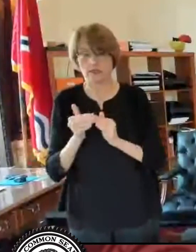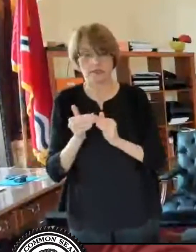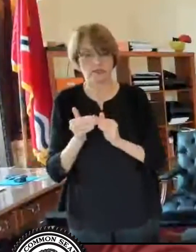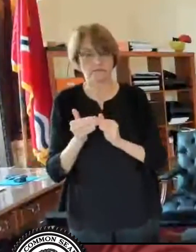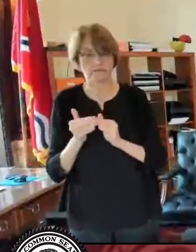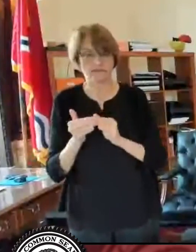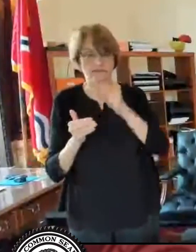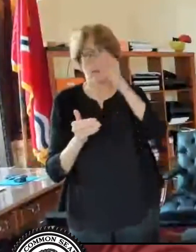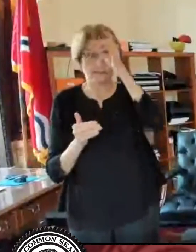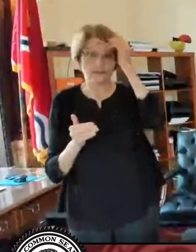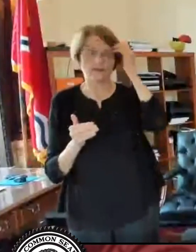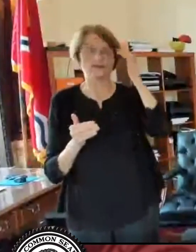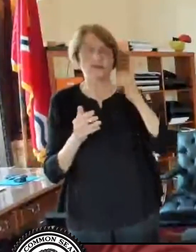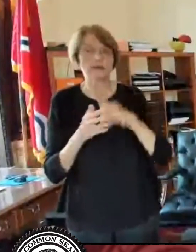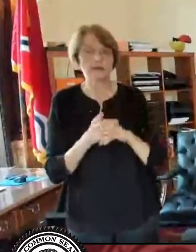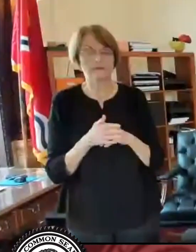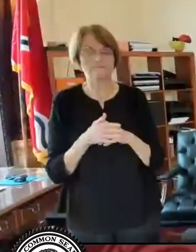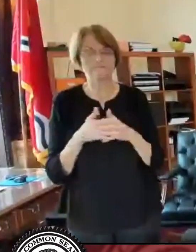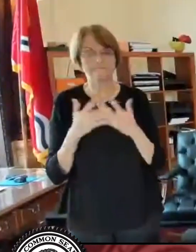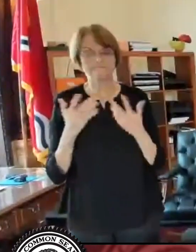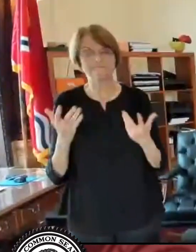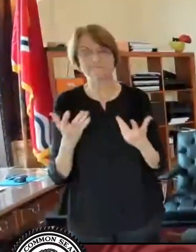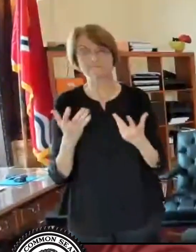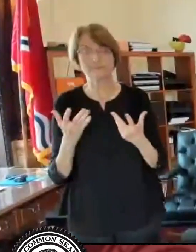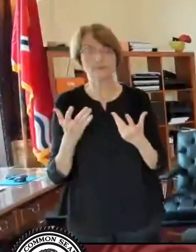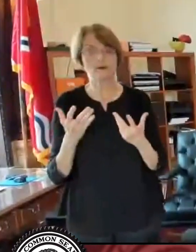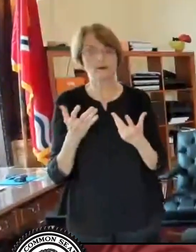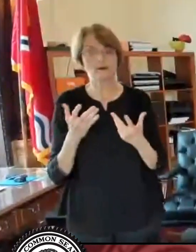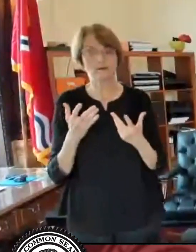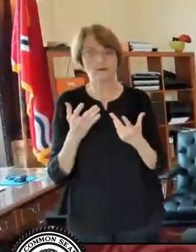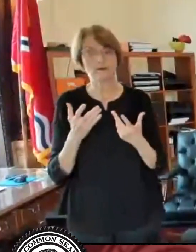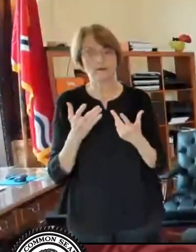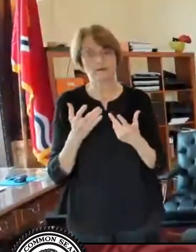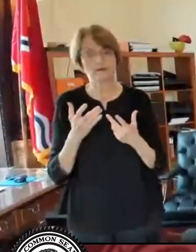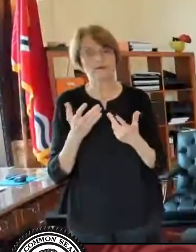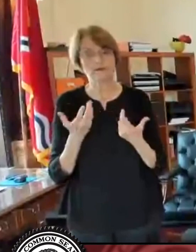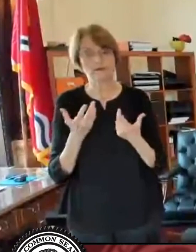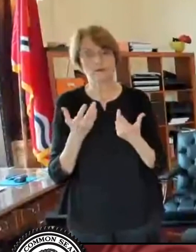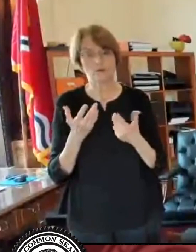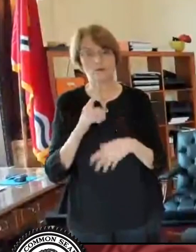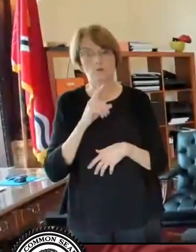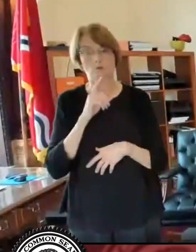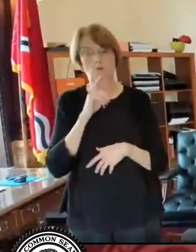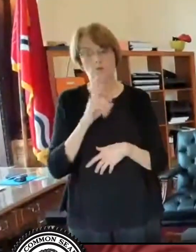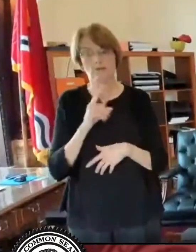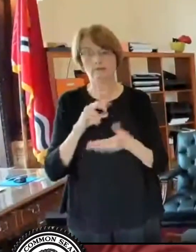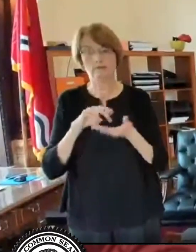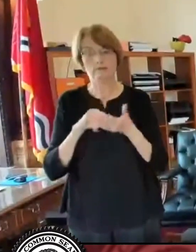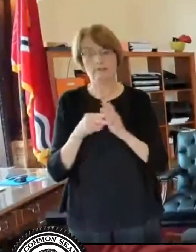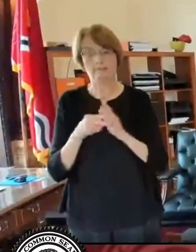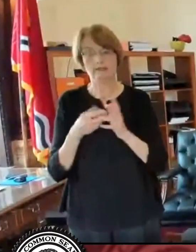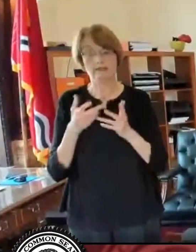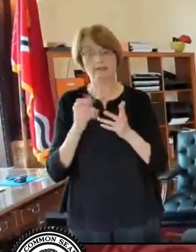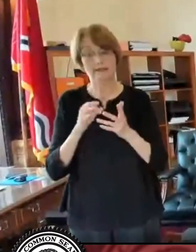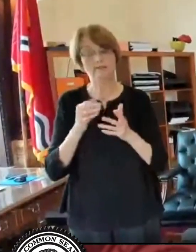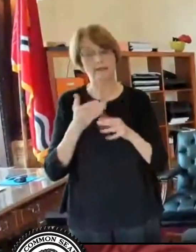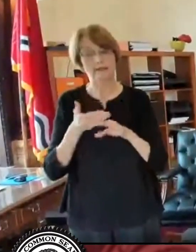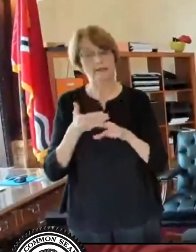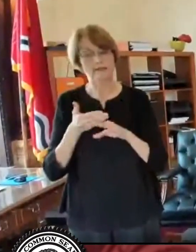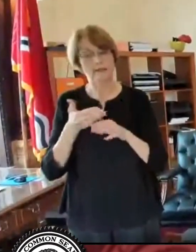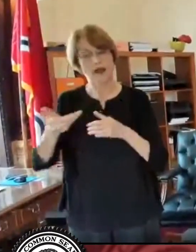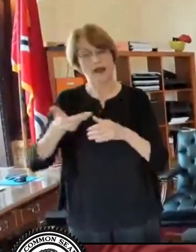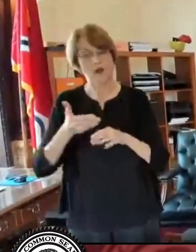not just until 2023, but if they're hired before that, then they have an exemption from the residency requirement.